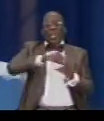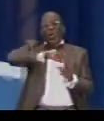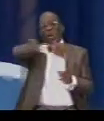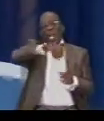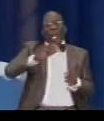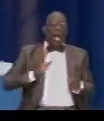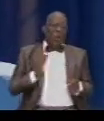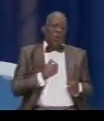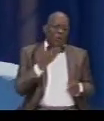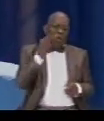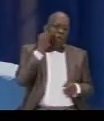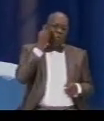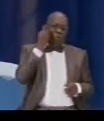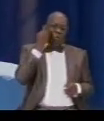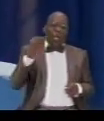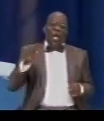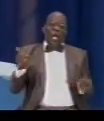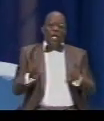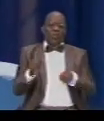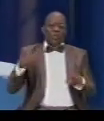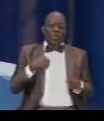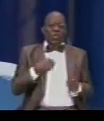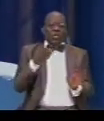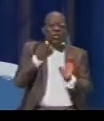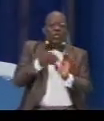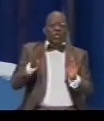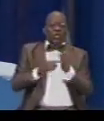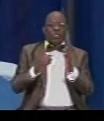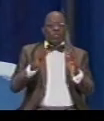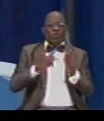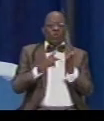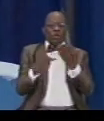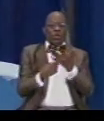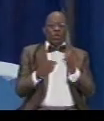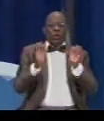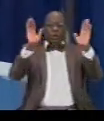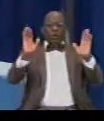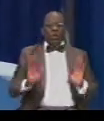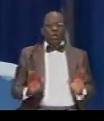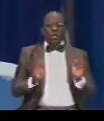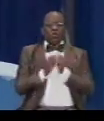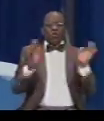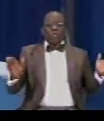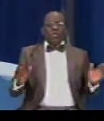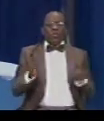hooked up with this program, Wonders Without Numbers.